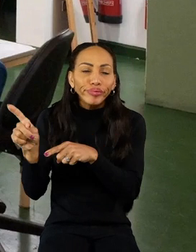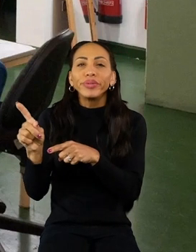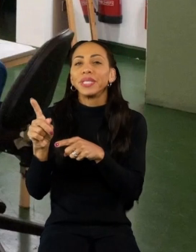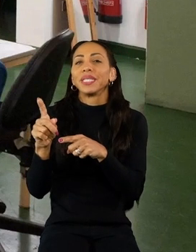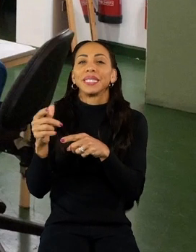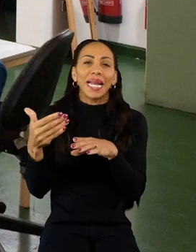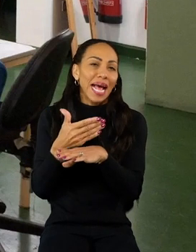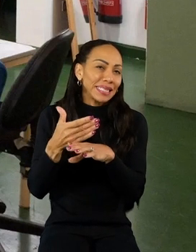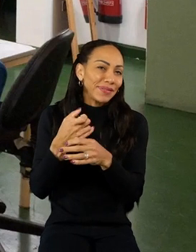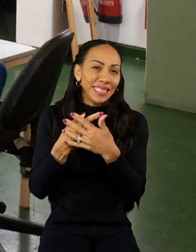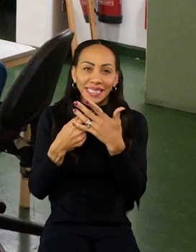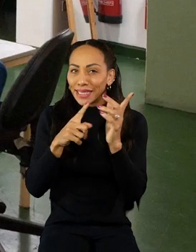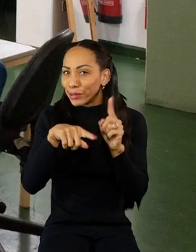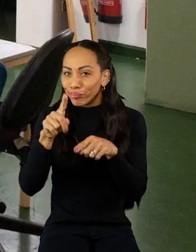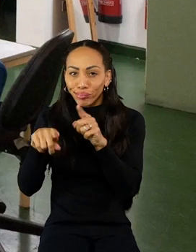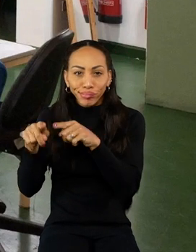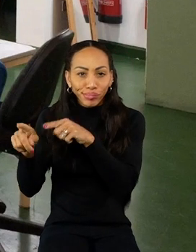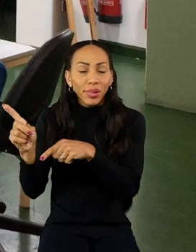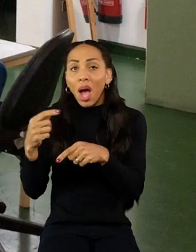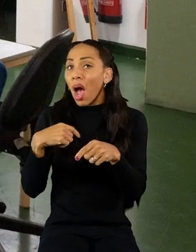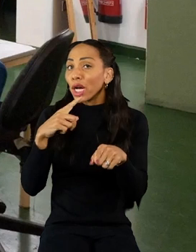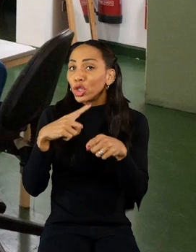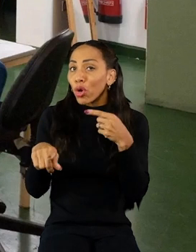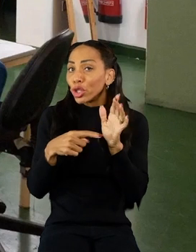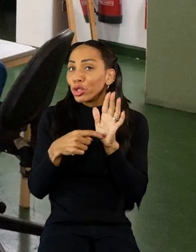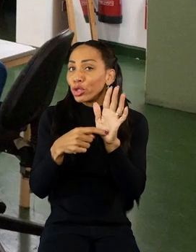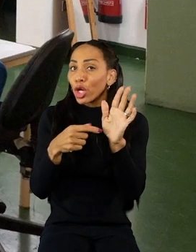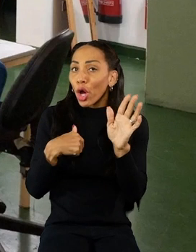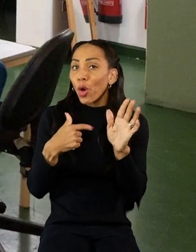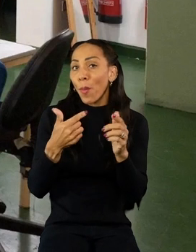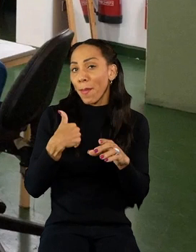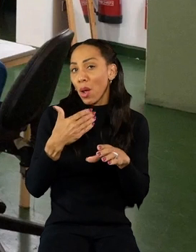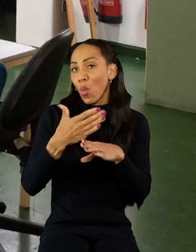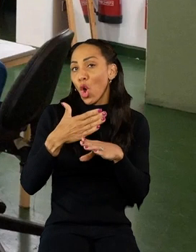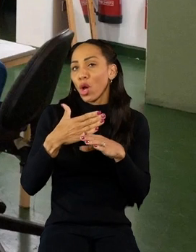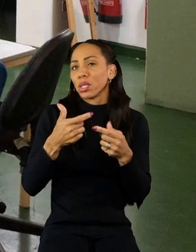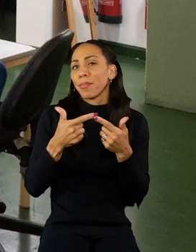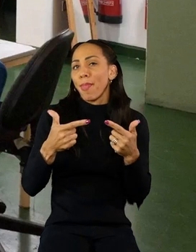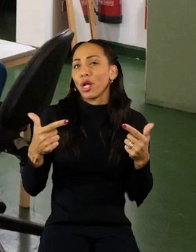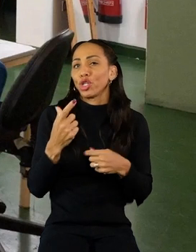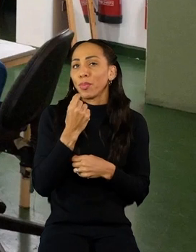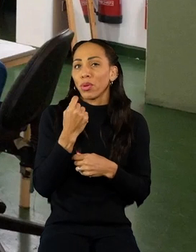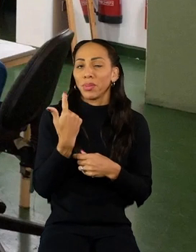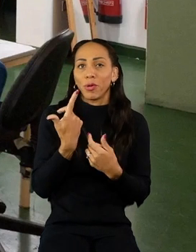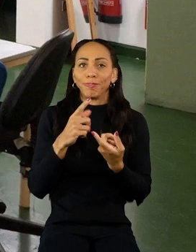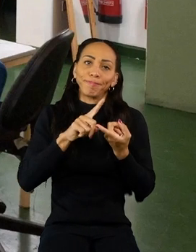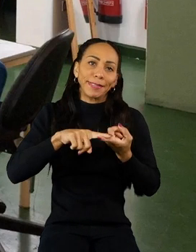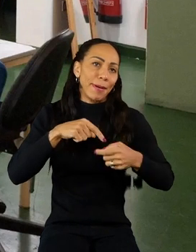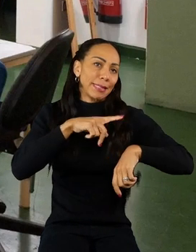forms, practices and other activities, and I still create and exhibit my work as much